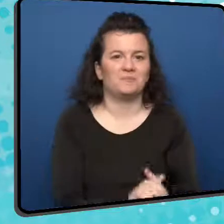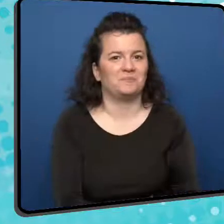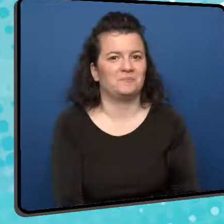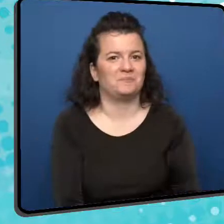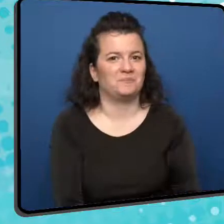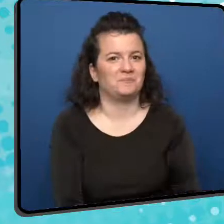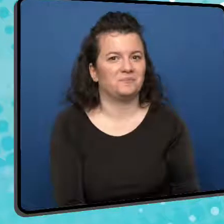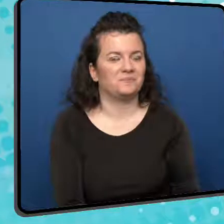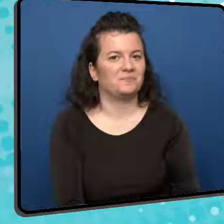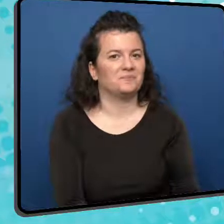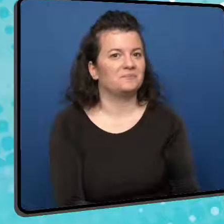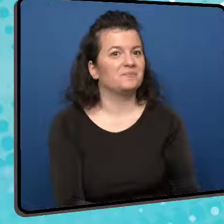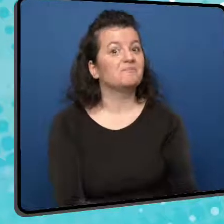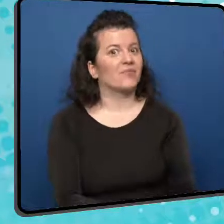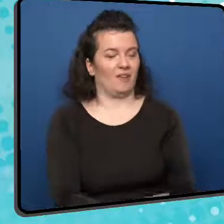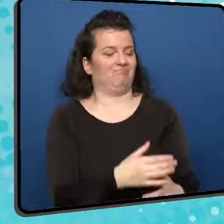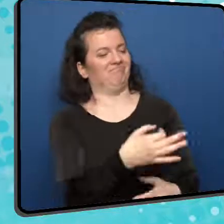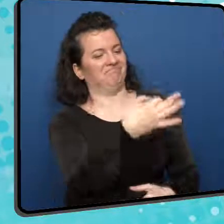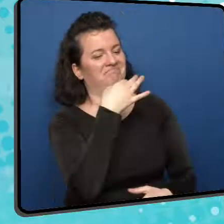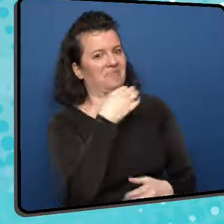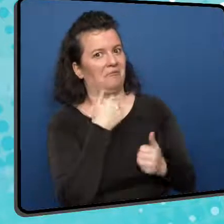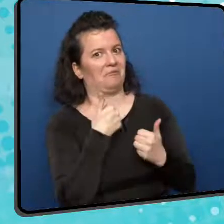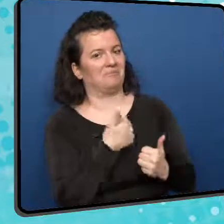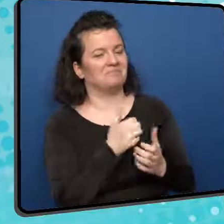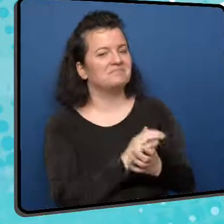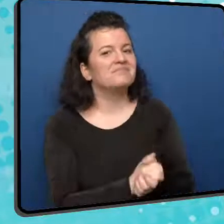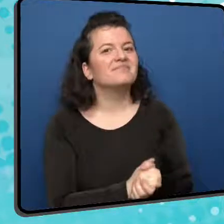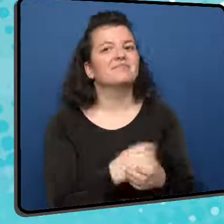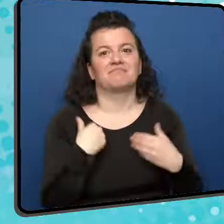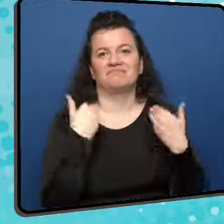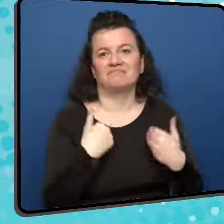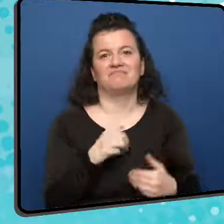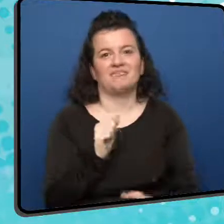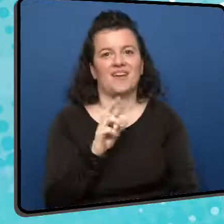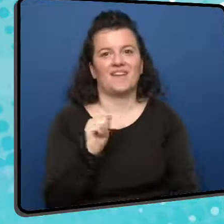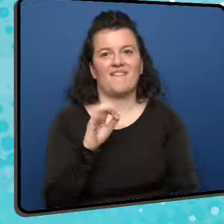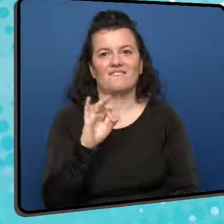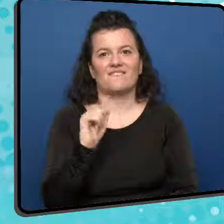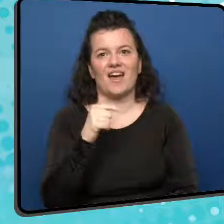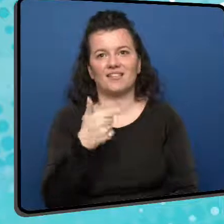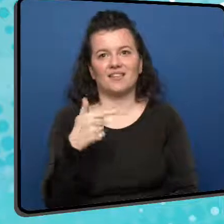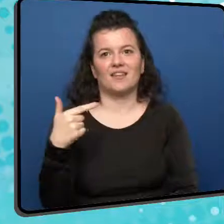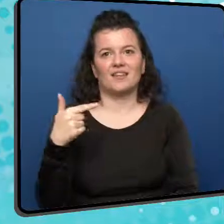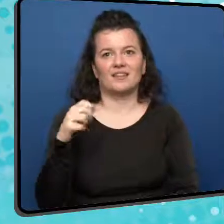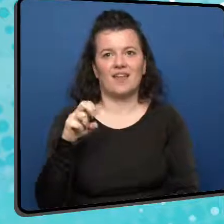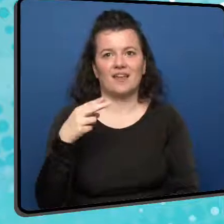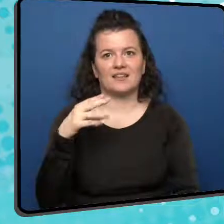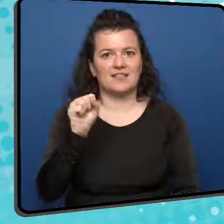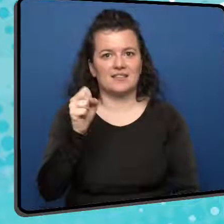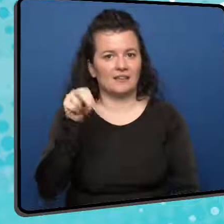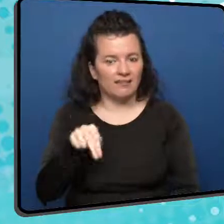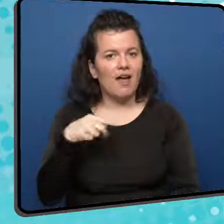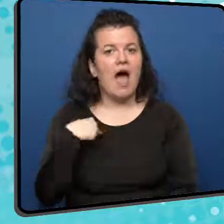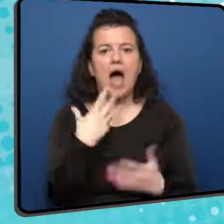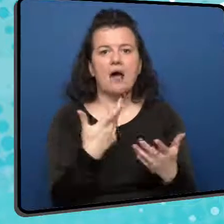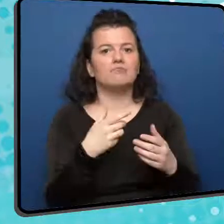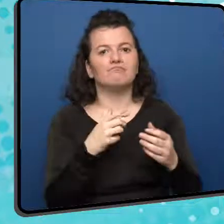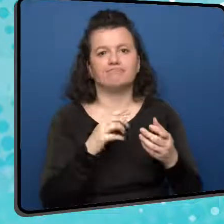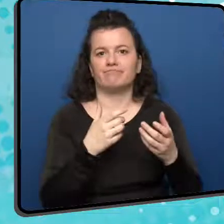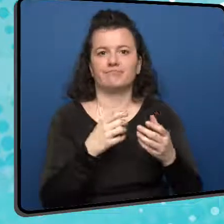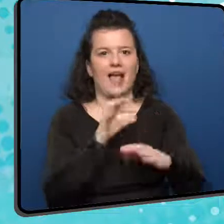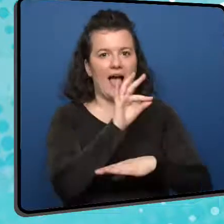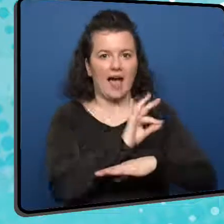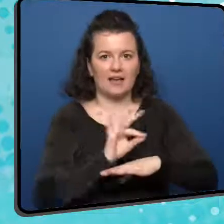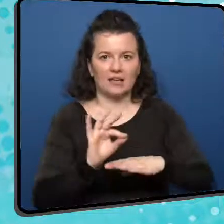Okay, yeah, good question. So I am Arafat Tassin. I am a solution architect at EY and a Microsoft MVP